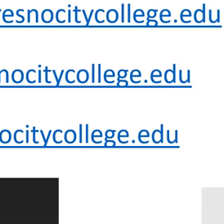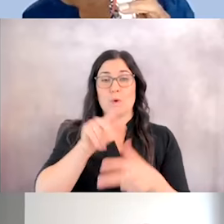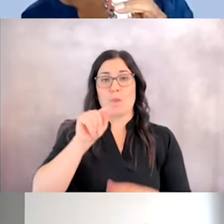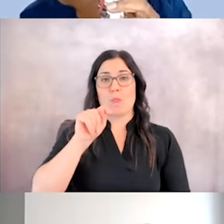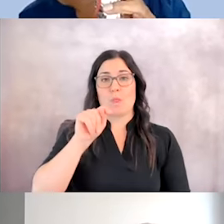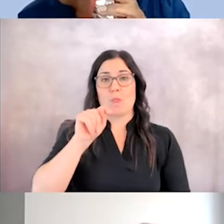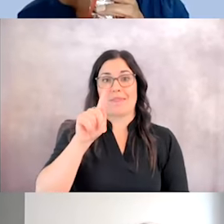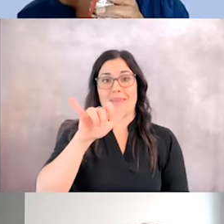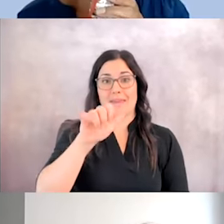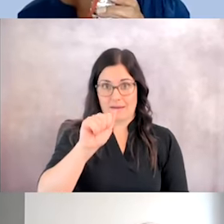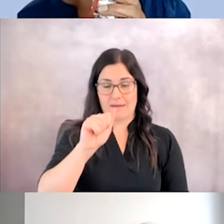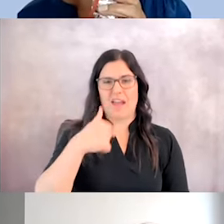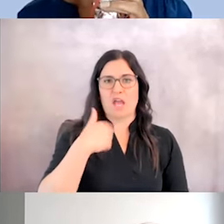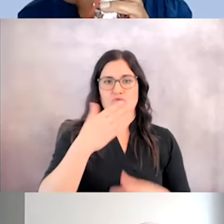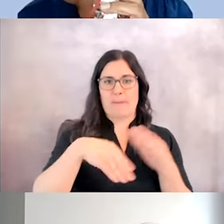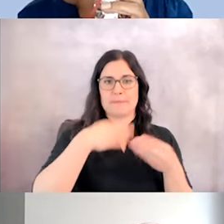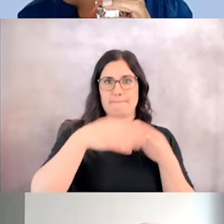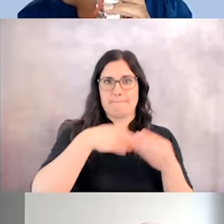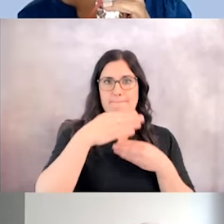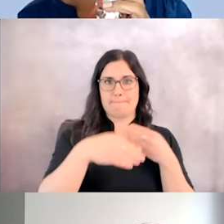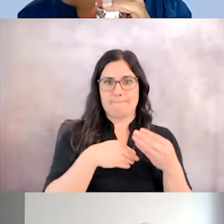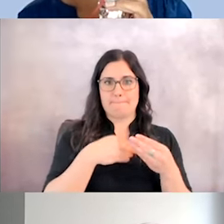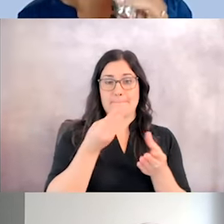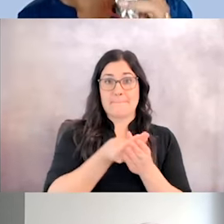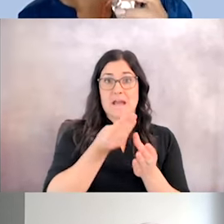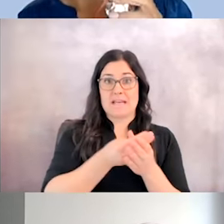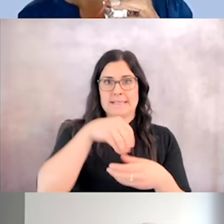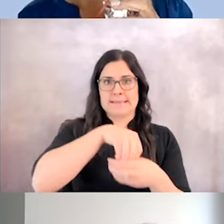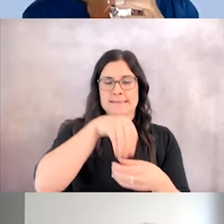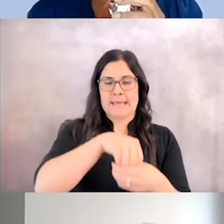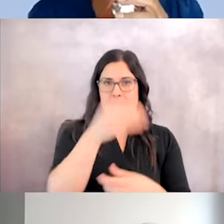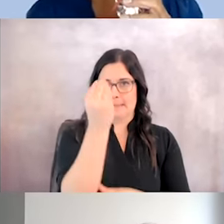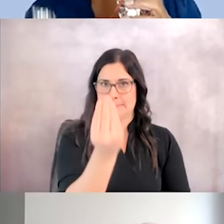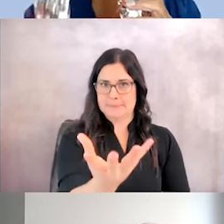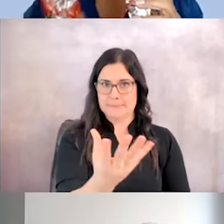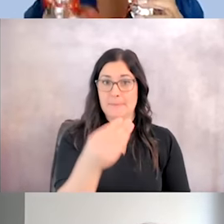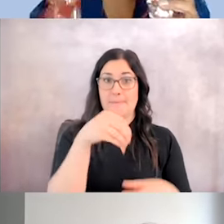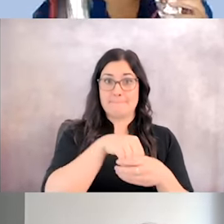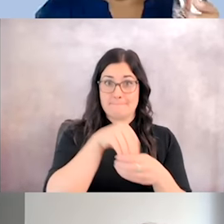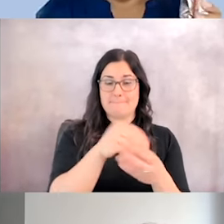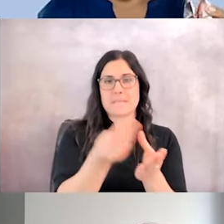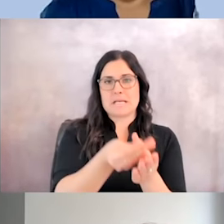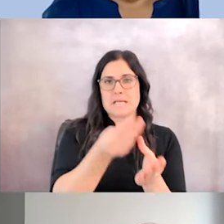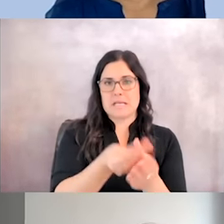tortillas that I have wrapped up. And there's money in the tortillas. So